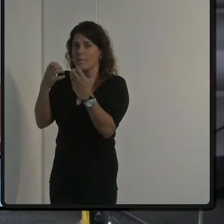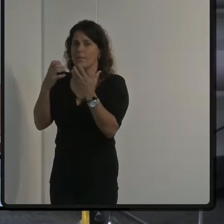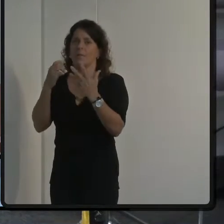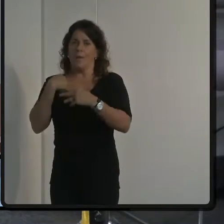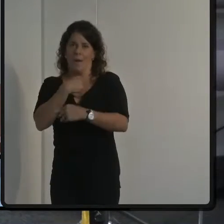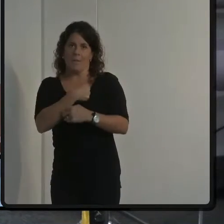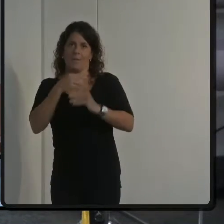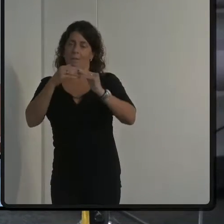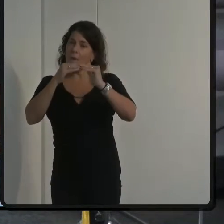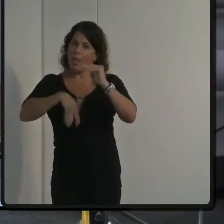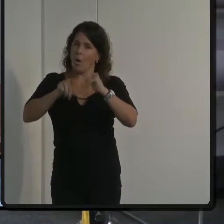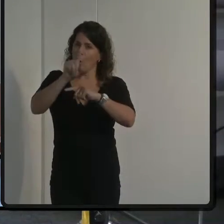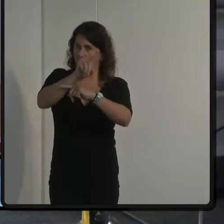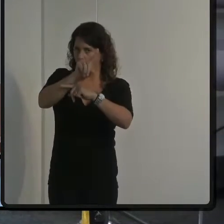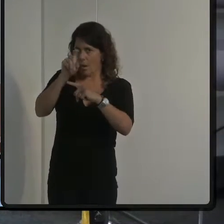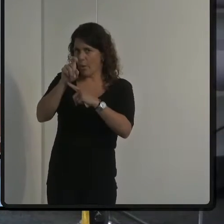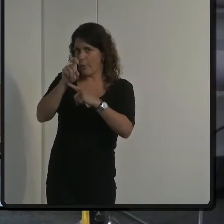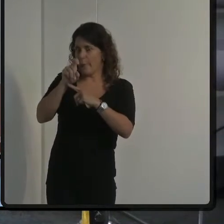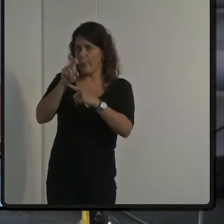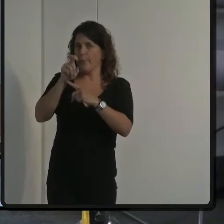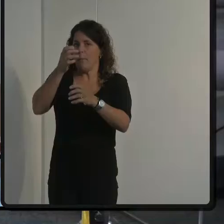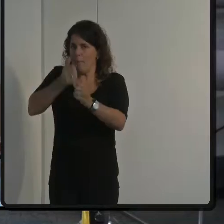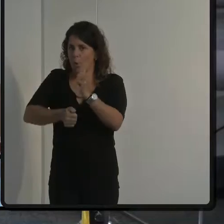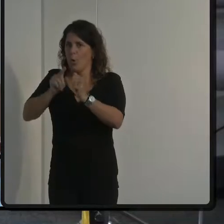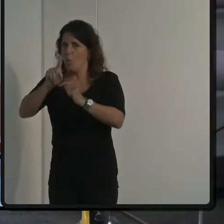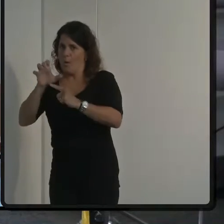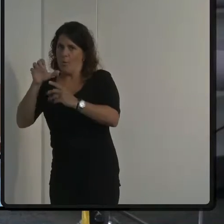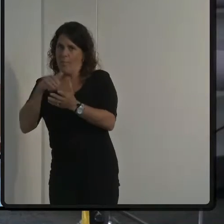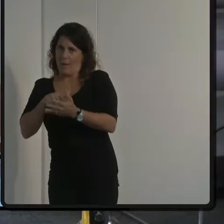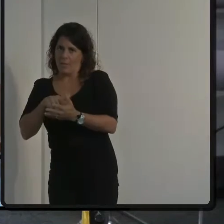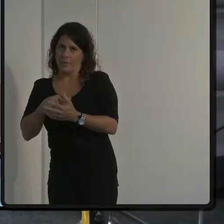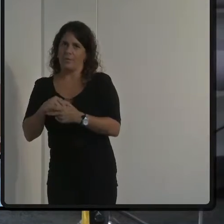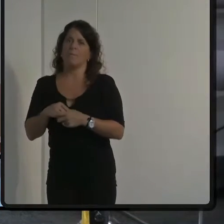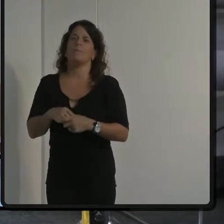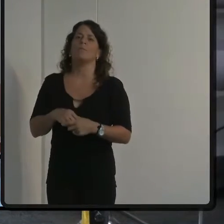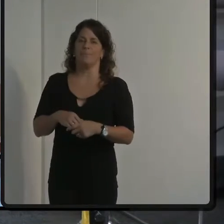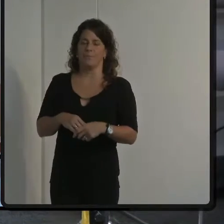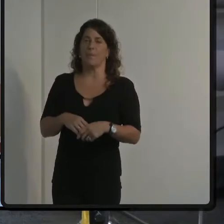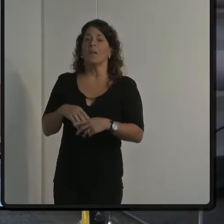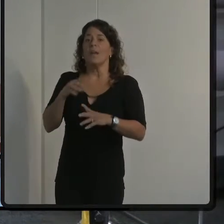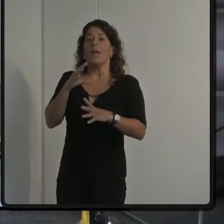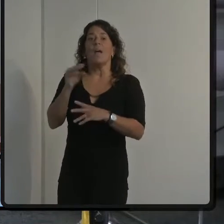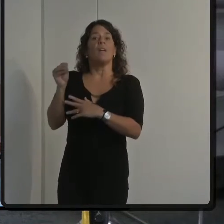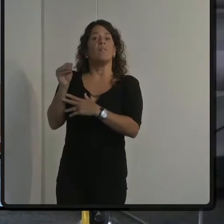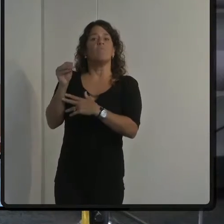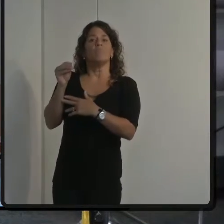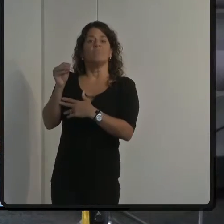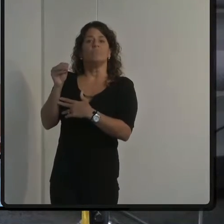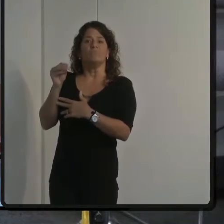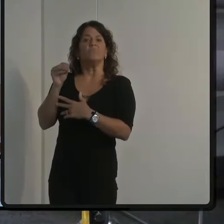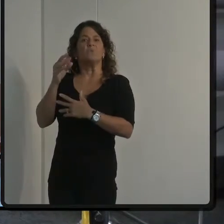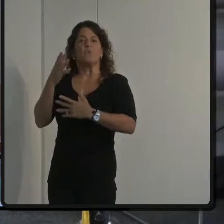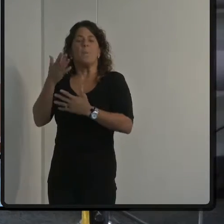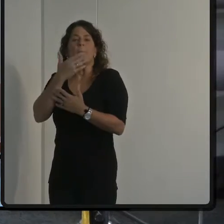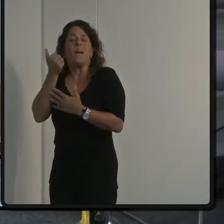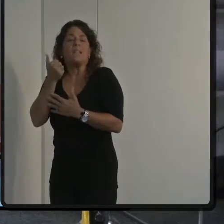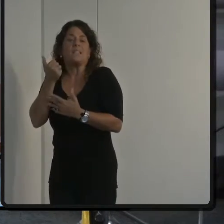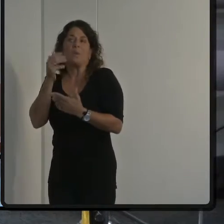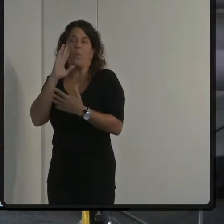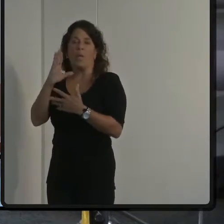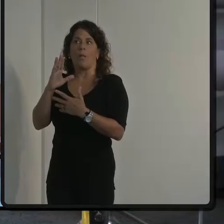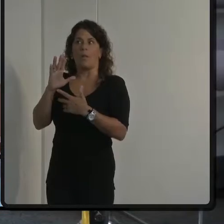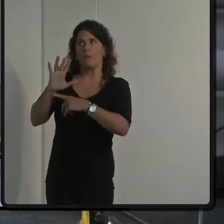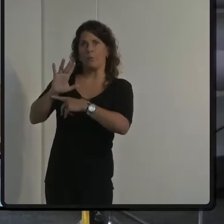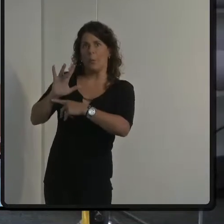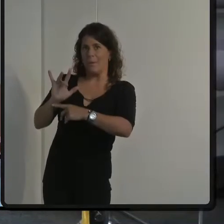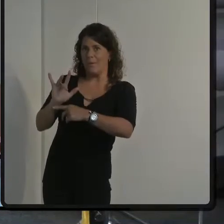100, and the gold standard would be around 25 cases, and that's not feasible. So